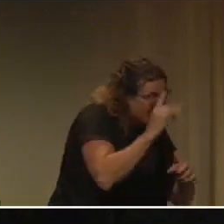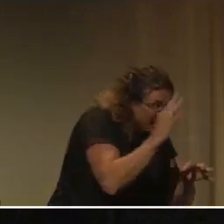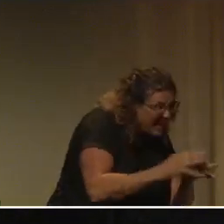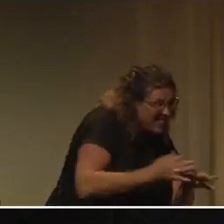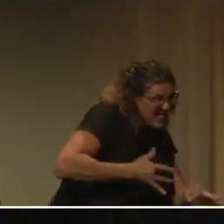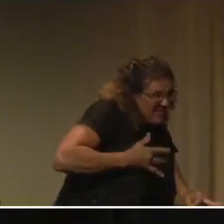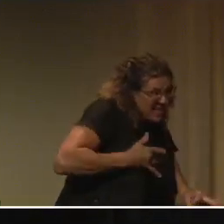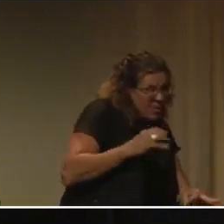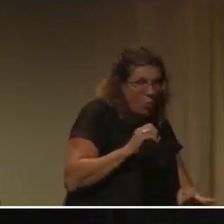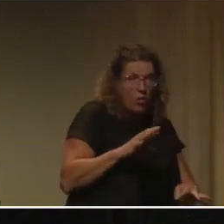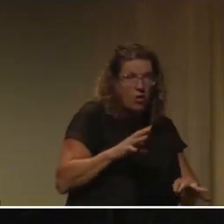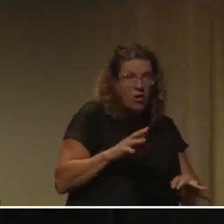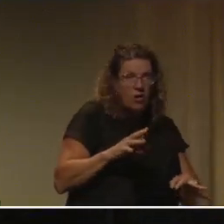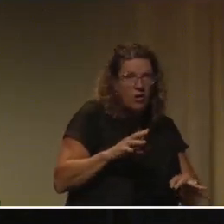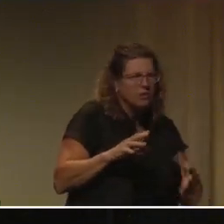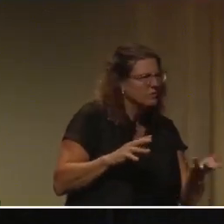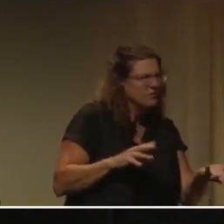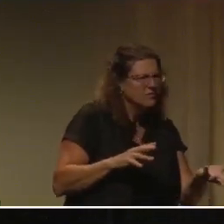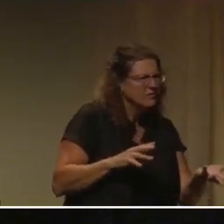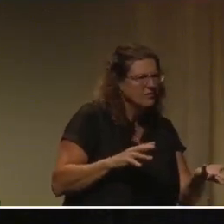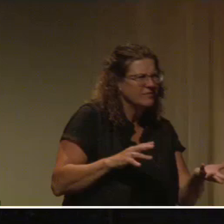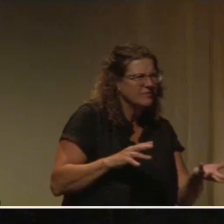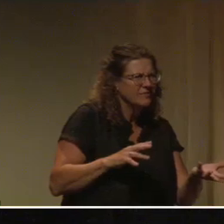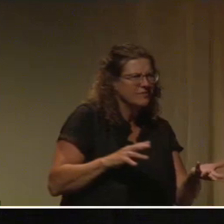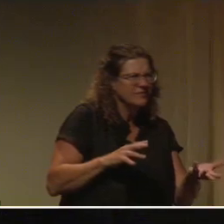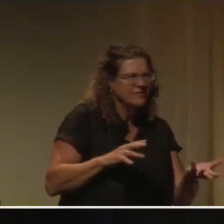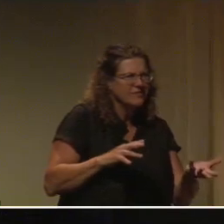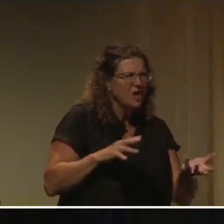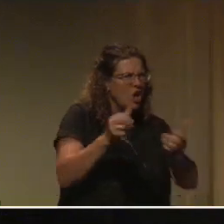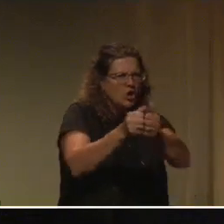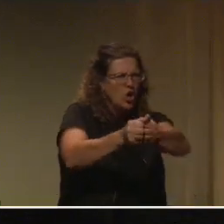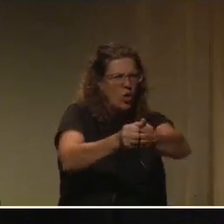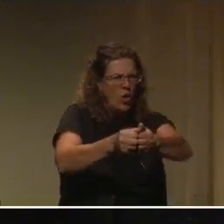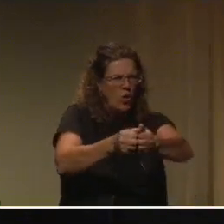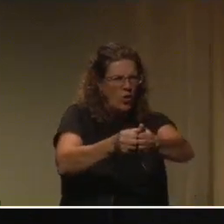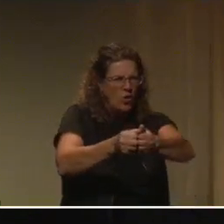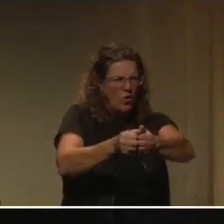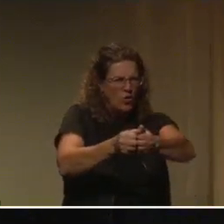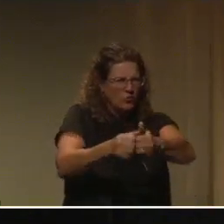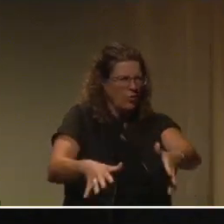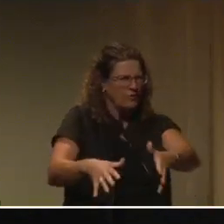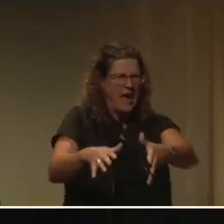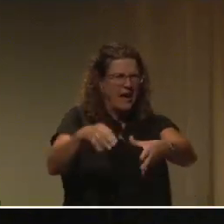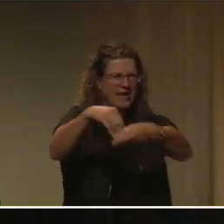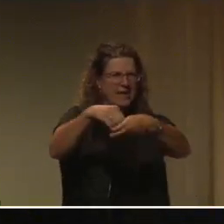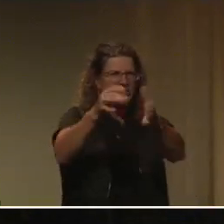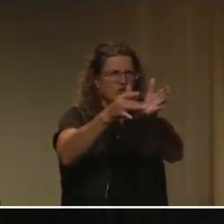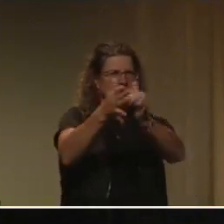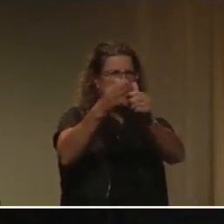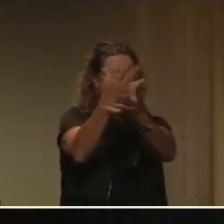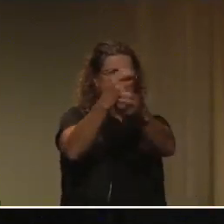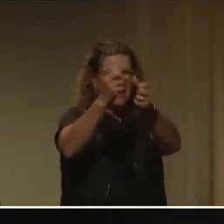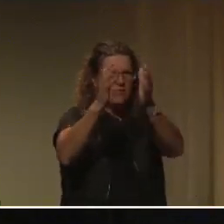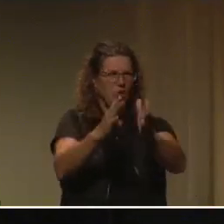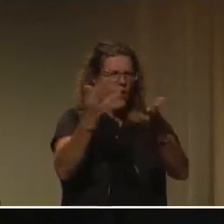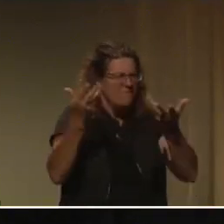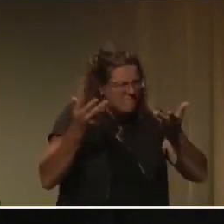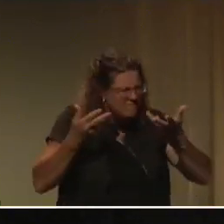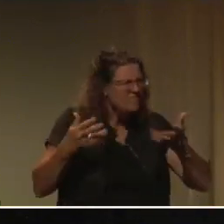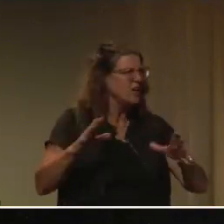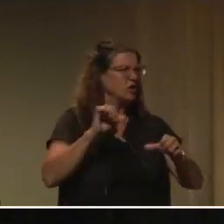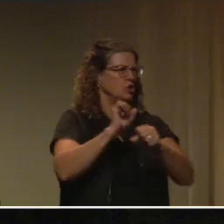it's only the faith that's lacking. There's no lack in our Savior. He's done it all on the cross and through his